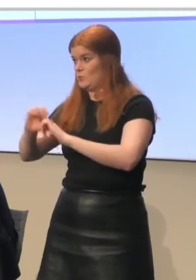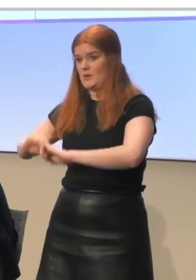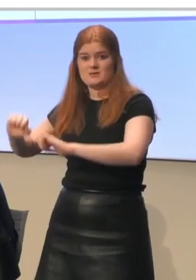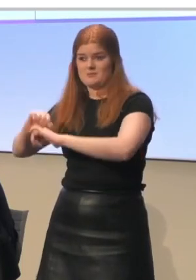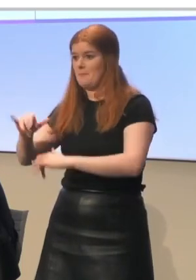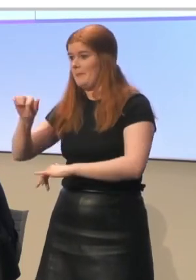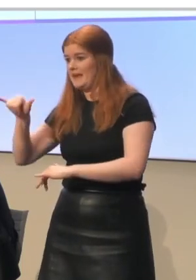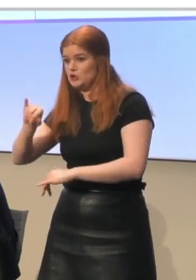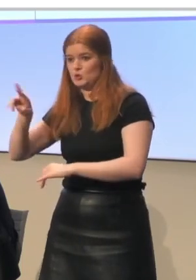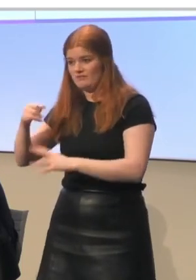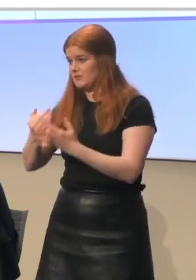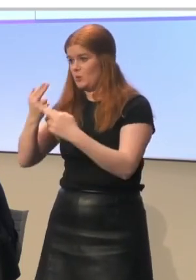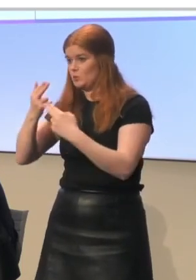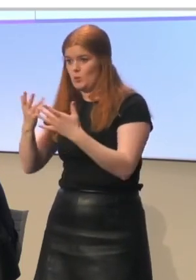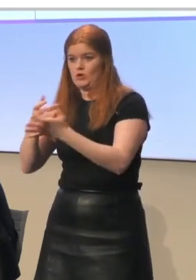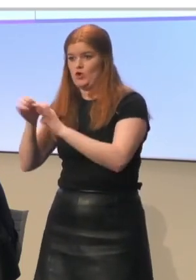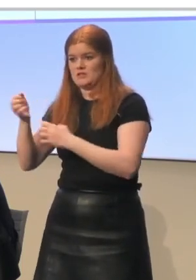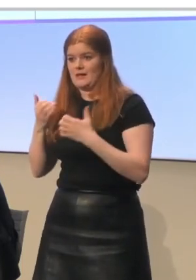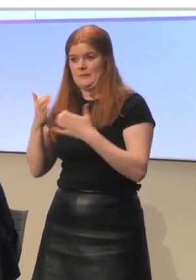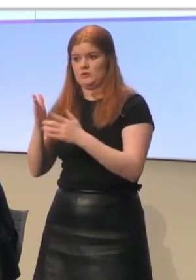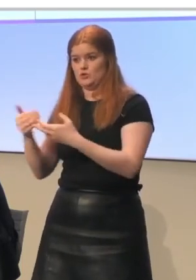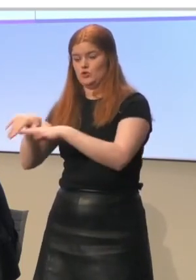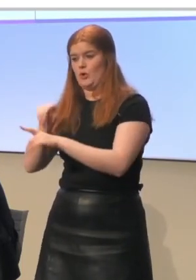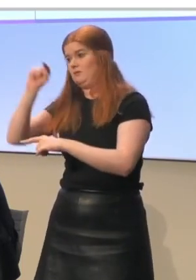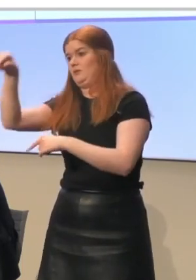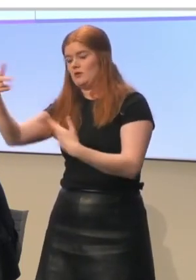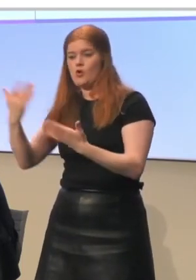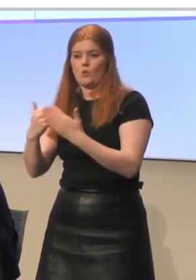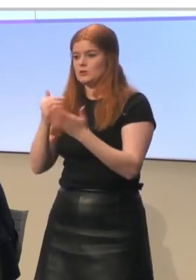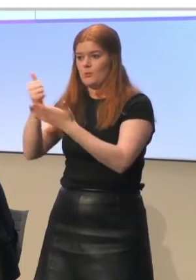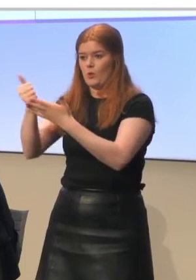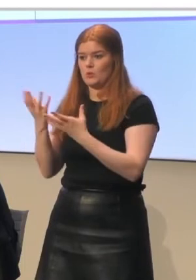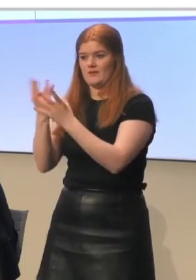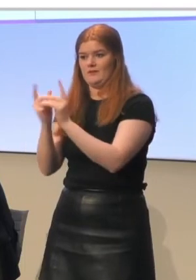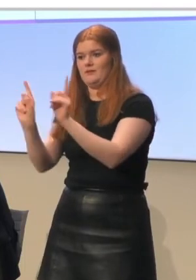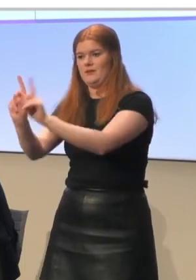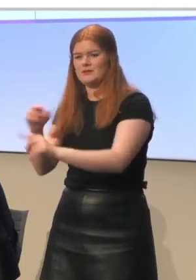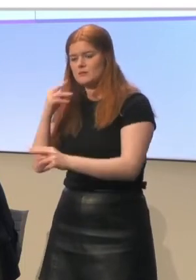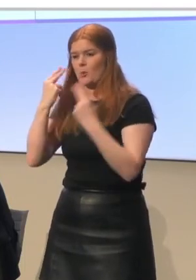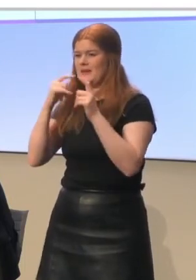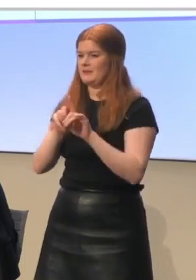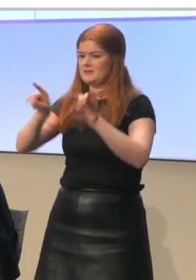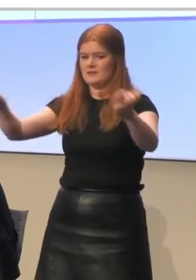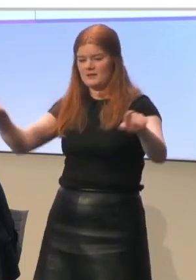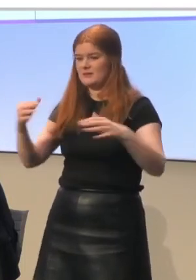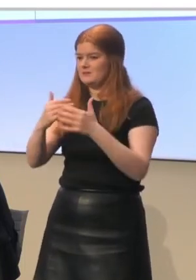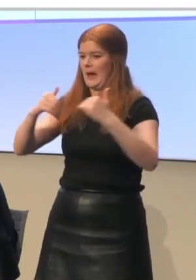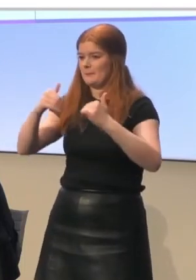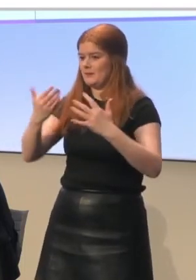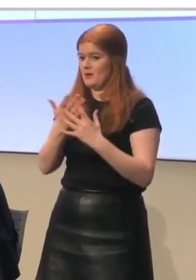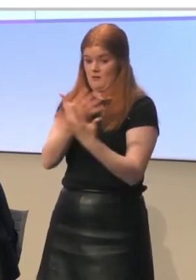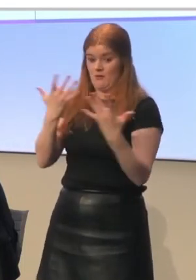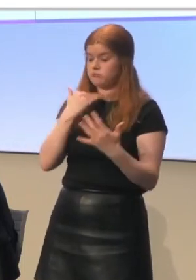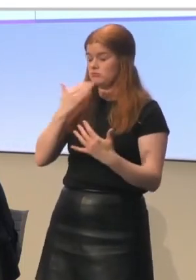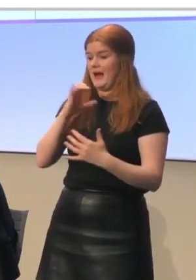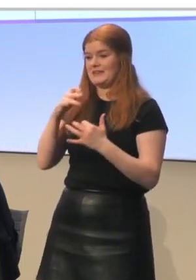May or June to find out what course their child will be on or what support is going with that child. So there tends to be quite a gap, a lot of activity in October, November,